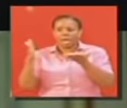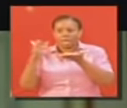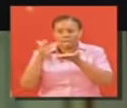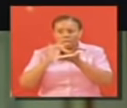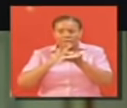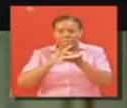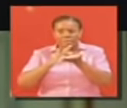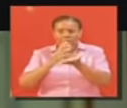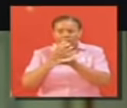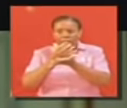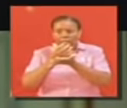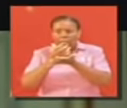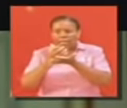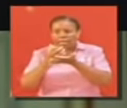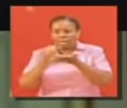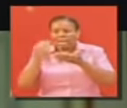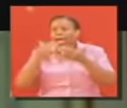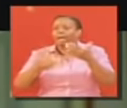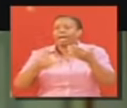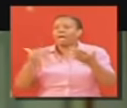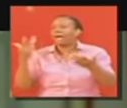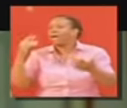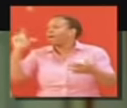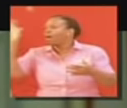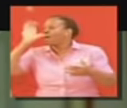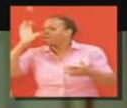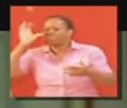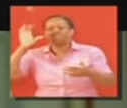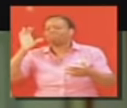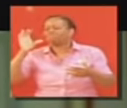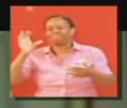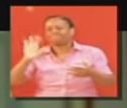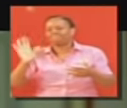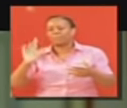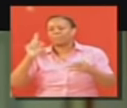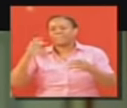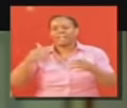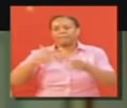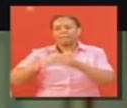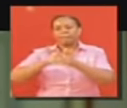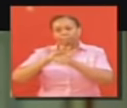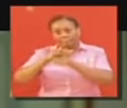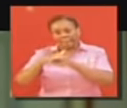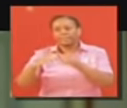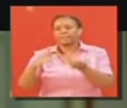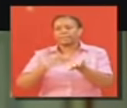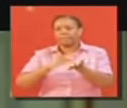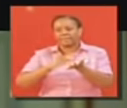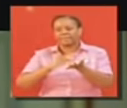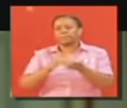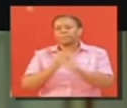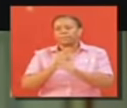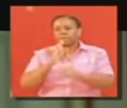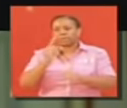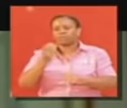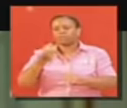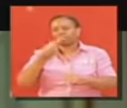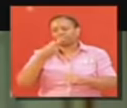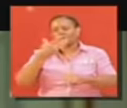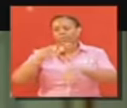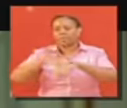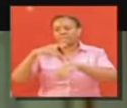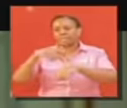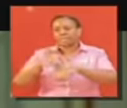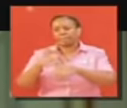diet as per health condition. Do not cheat, for to cheat means you put your body in a difficulty